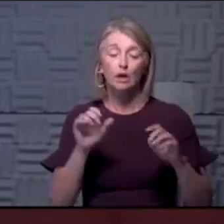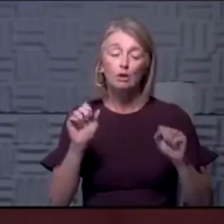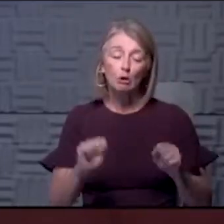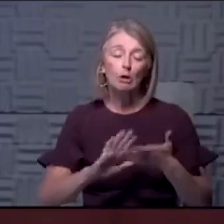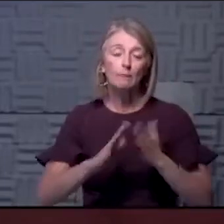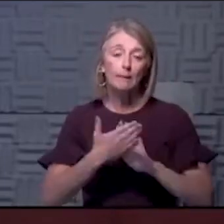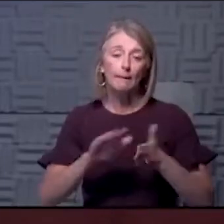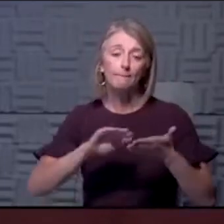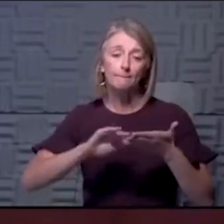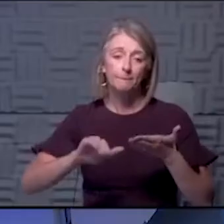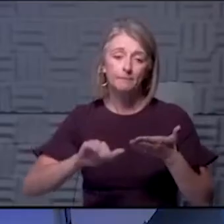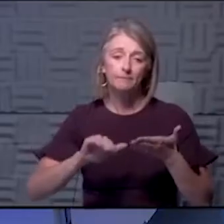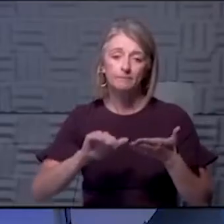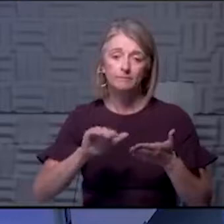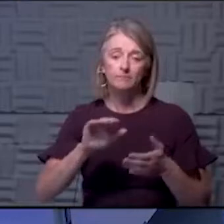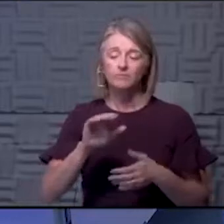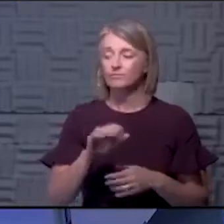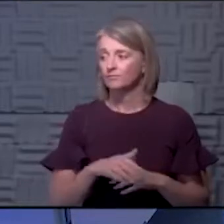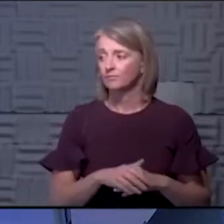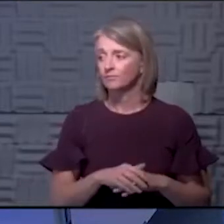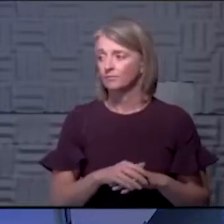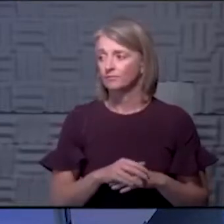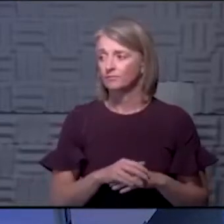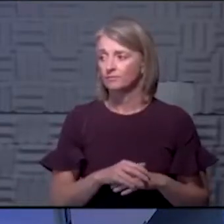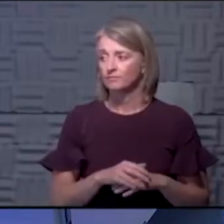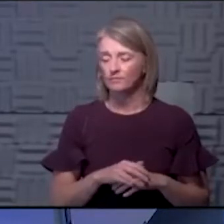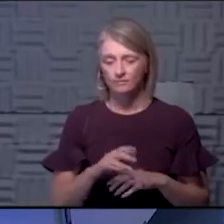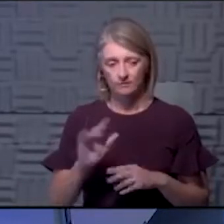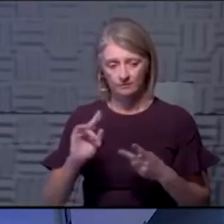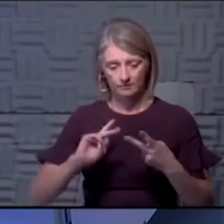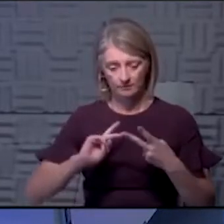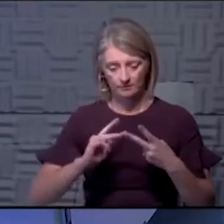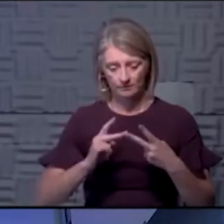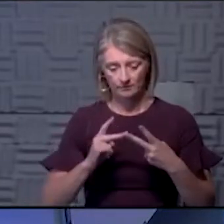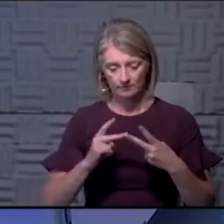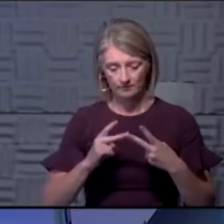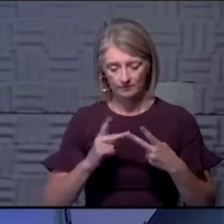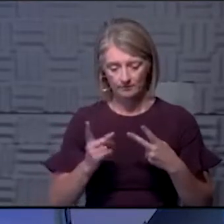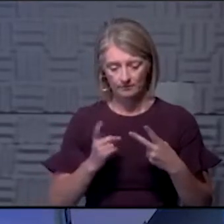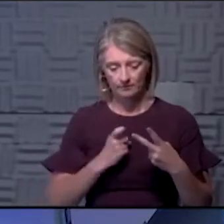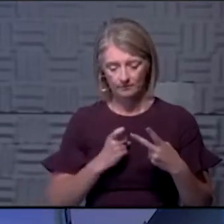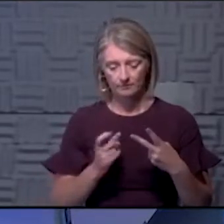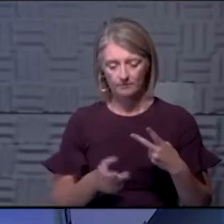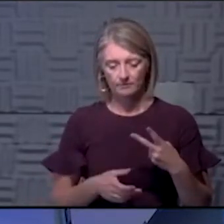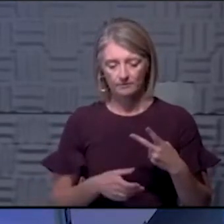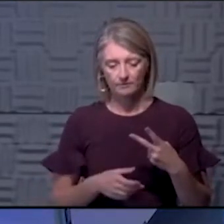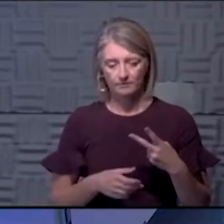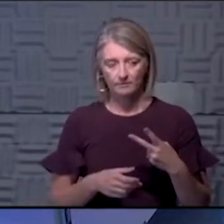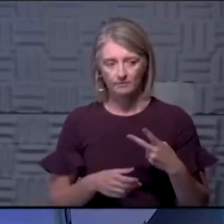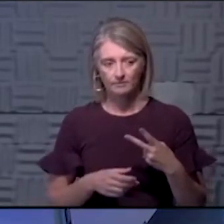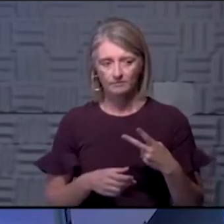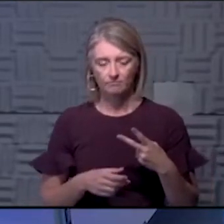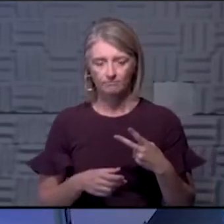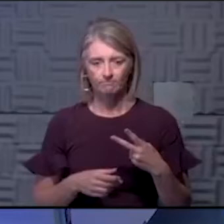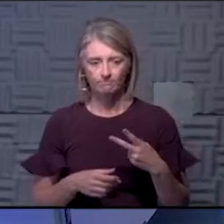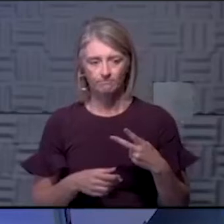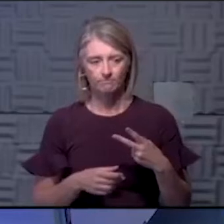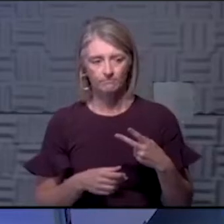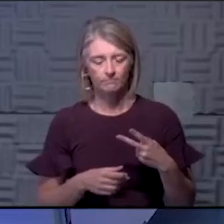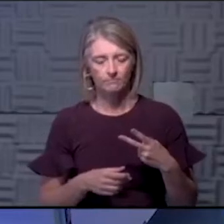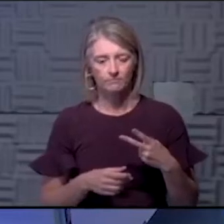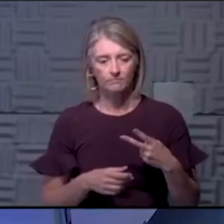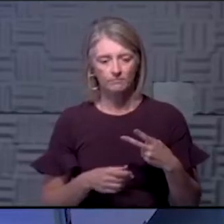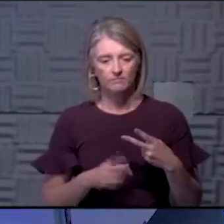expulsion. And Lindsay, did you have another question? I think you said you had two questions. Yes, sorry, I'm watching in stereo. I got to walk away from my